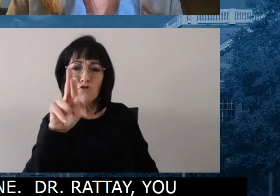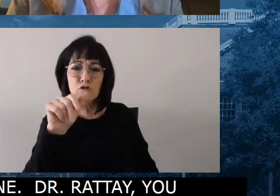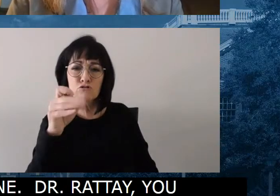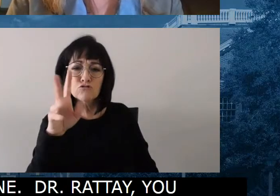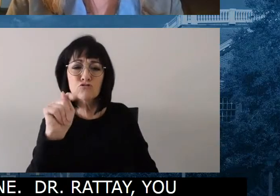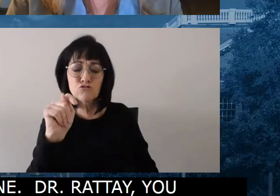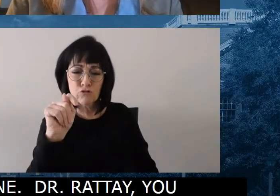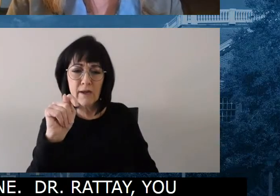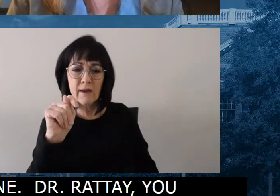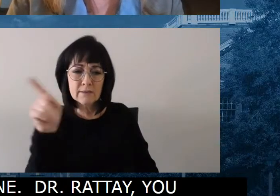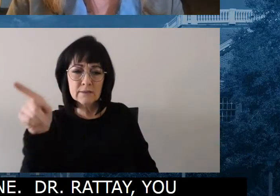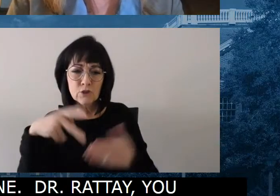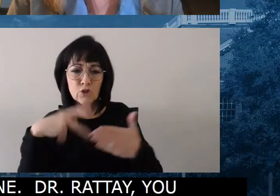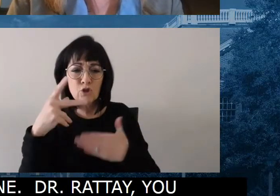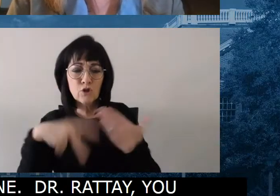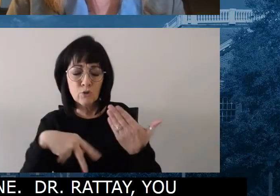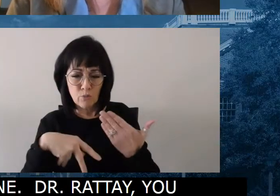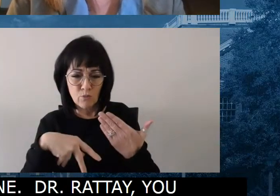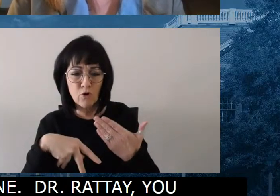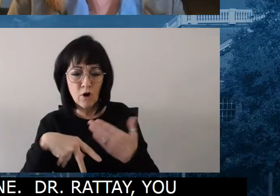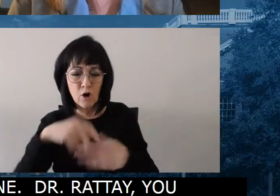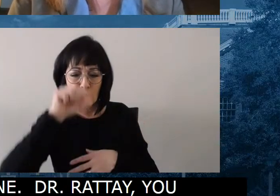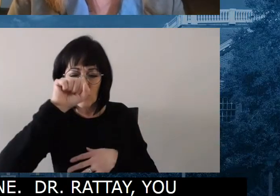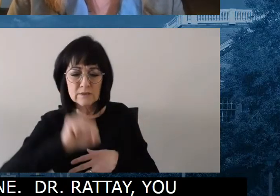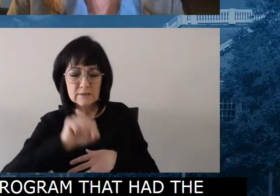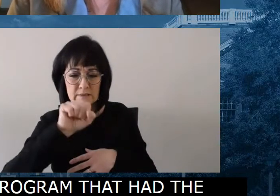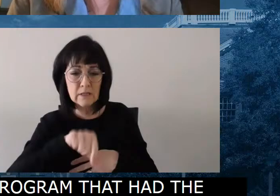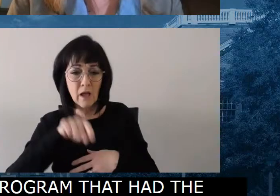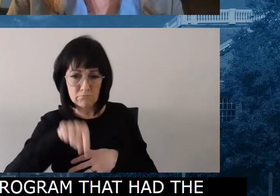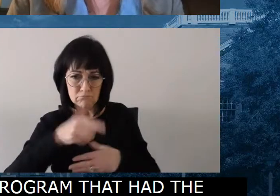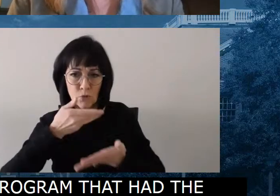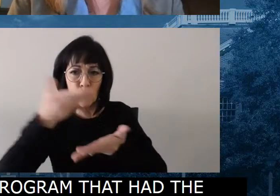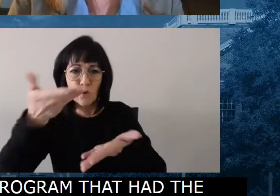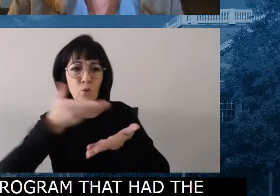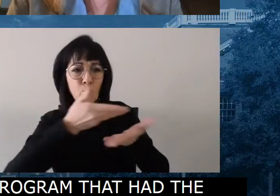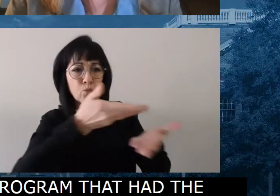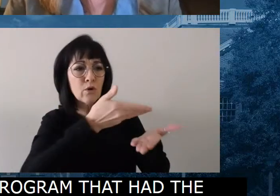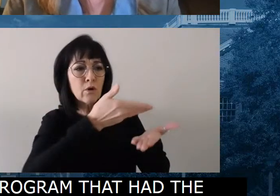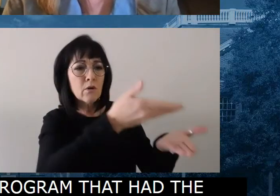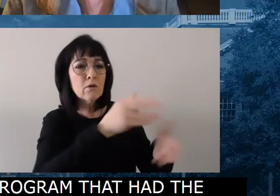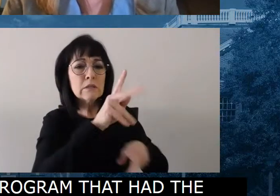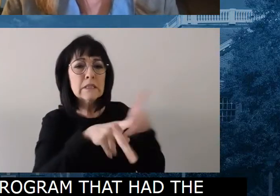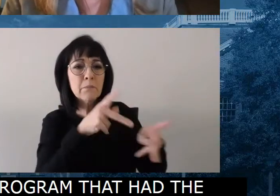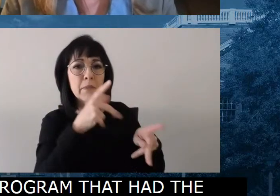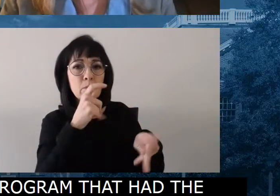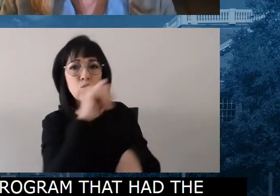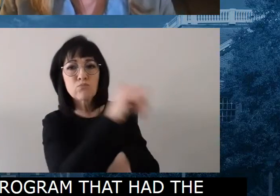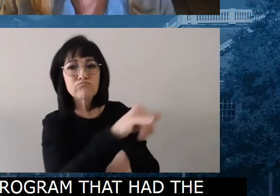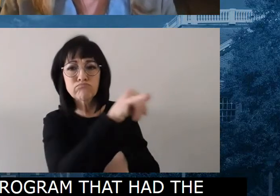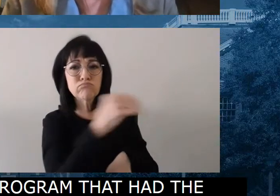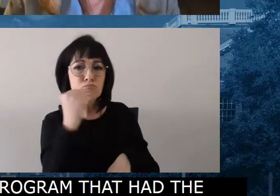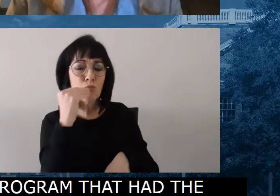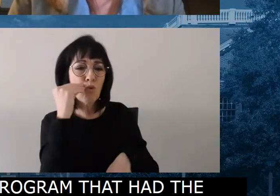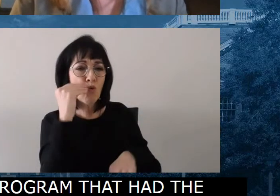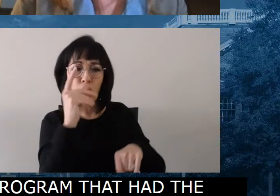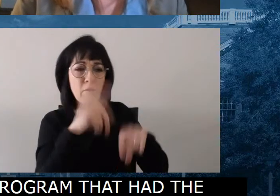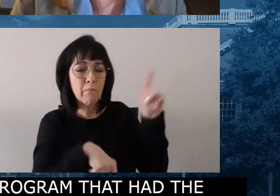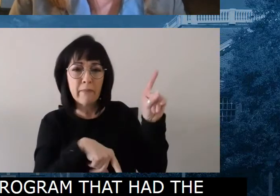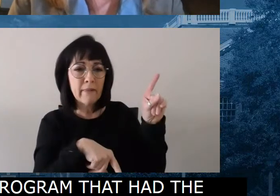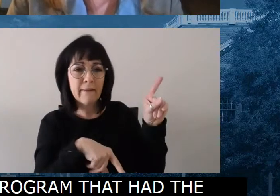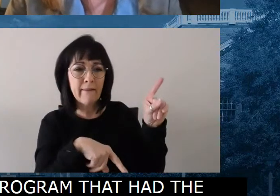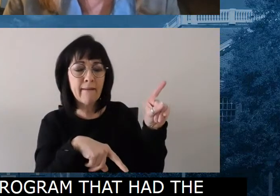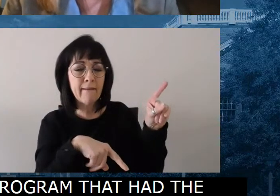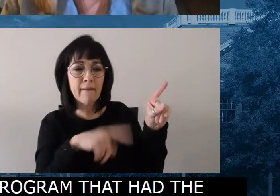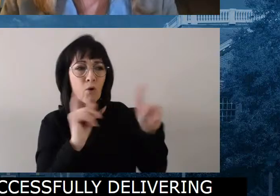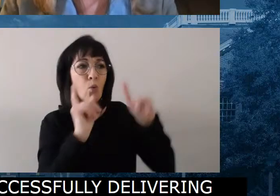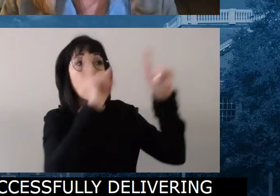successfully delivering vaccine to people who were homebound or otherwise unable to make it out to vaccination events. I'm